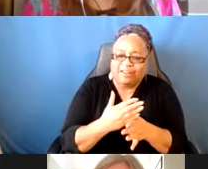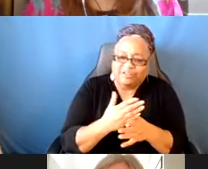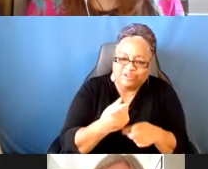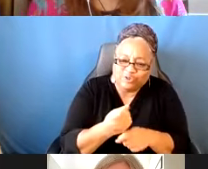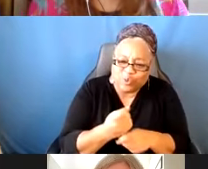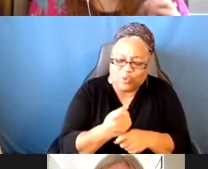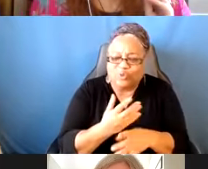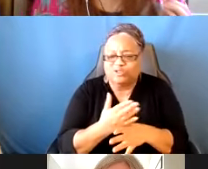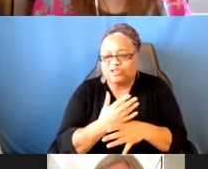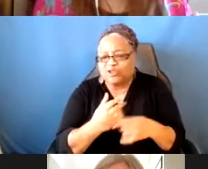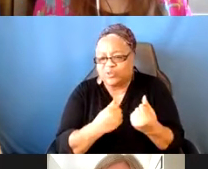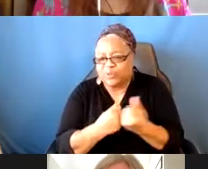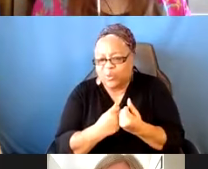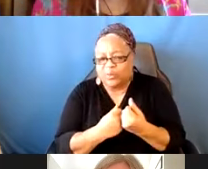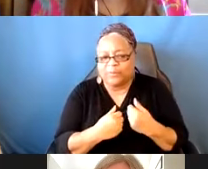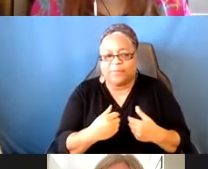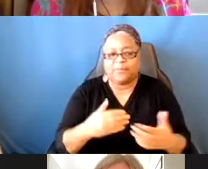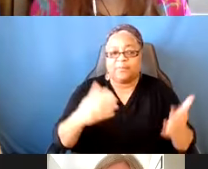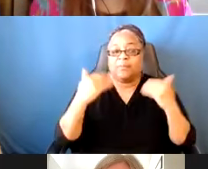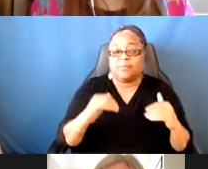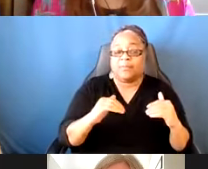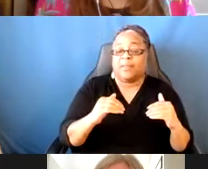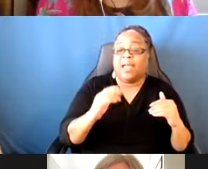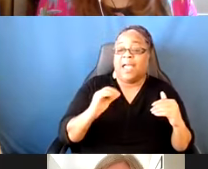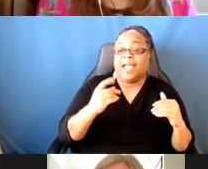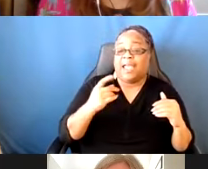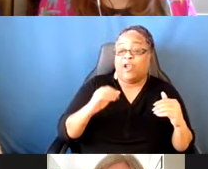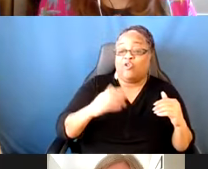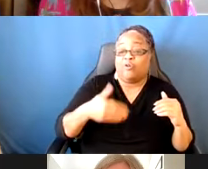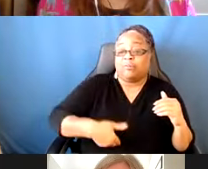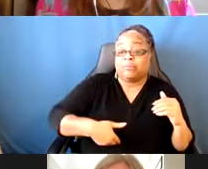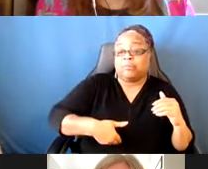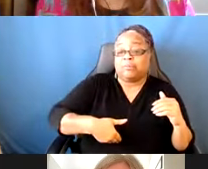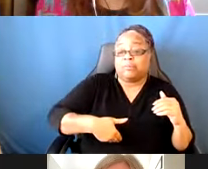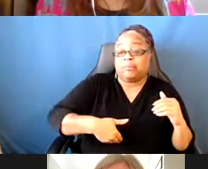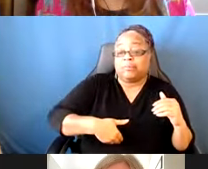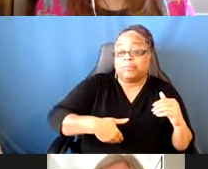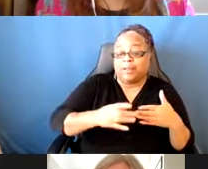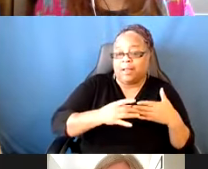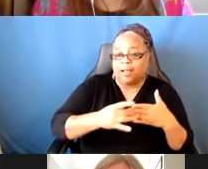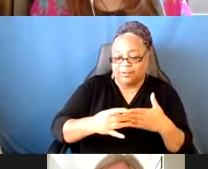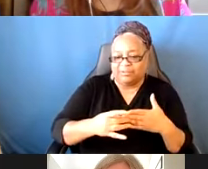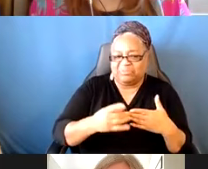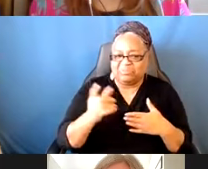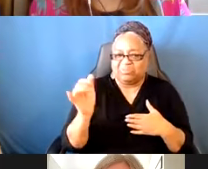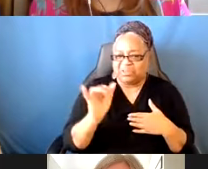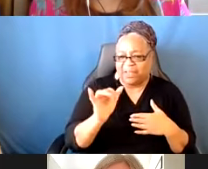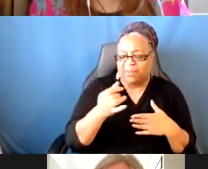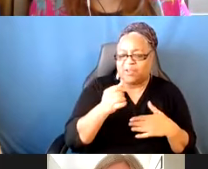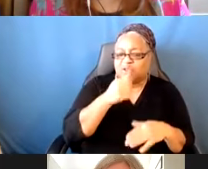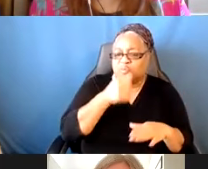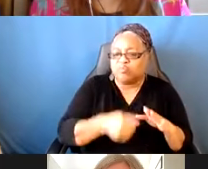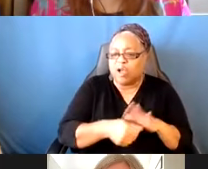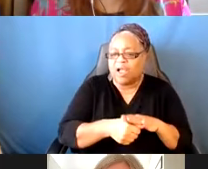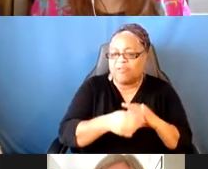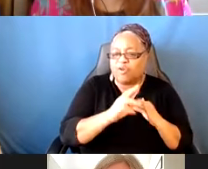of safety that is similar to private retreat, but it is for people who have inner guidance as a